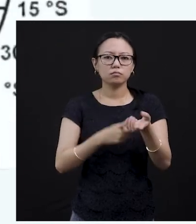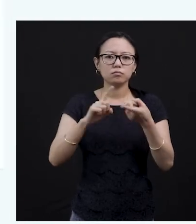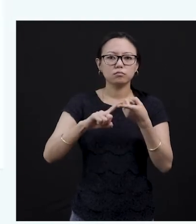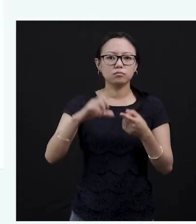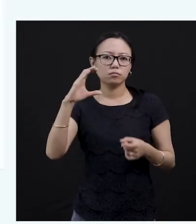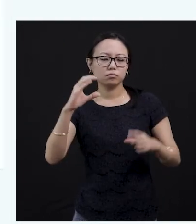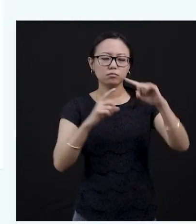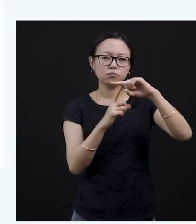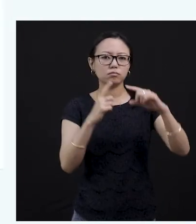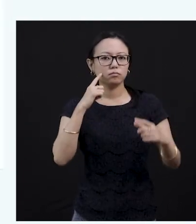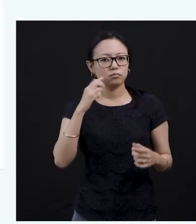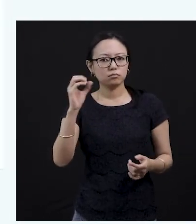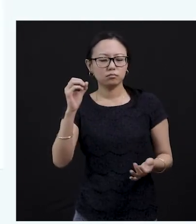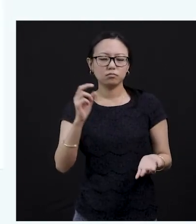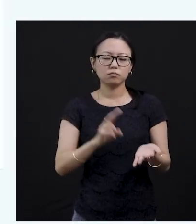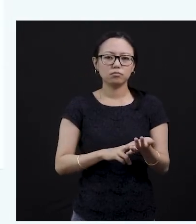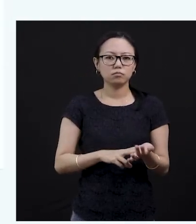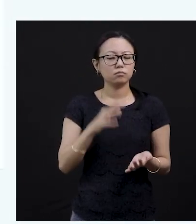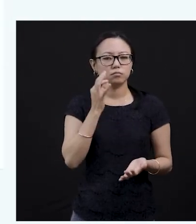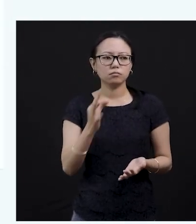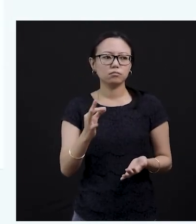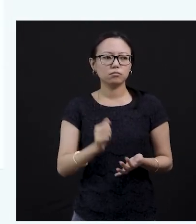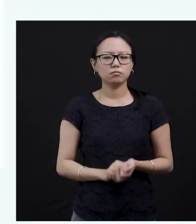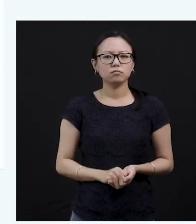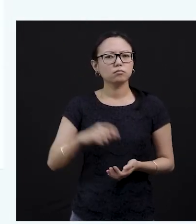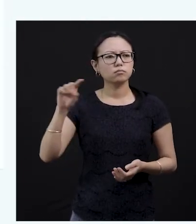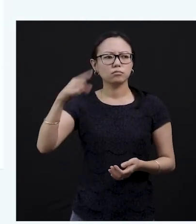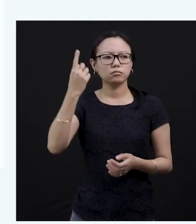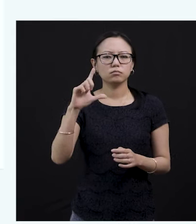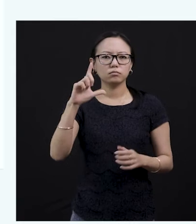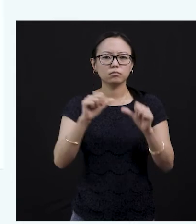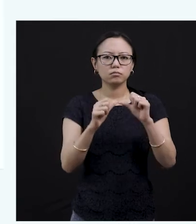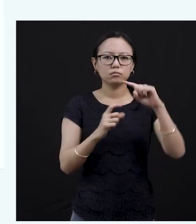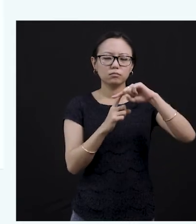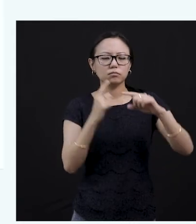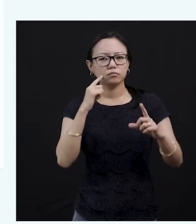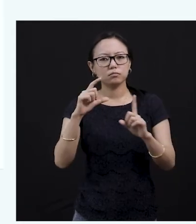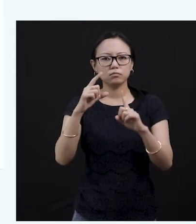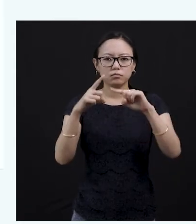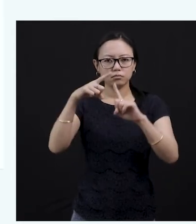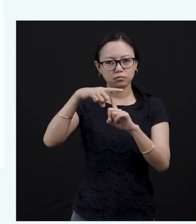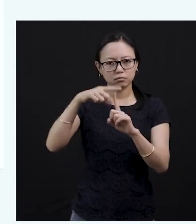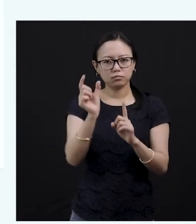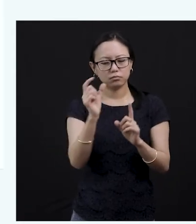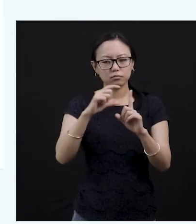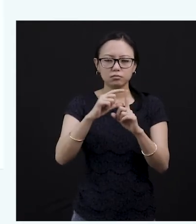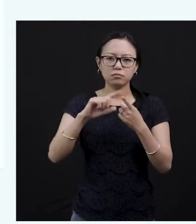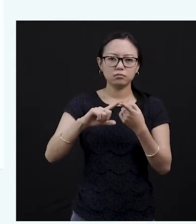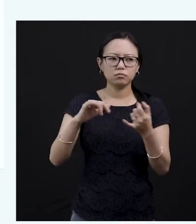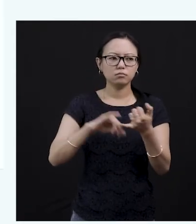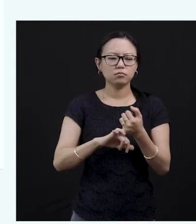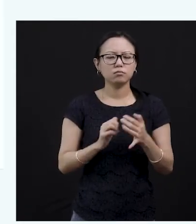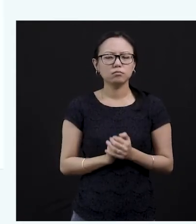explanation. So first is latitudes, okay? Now the lines which circles